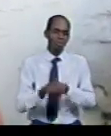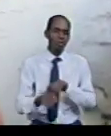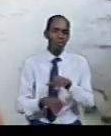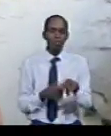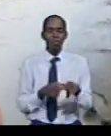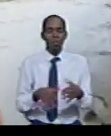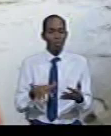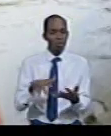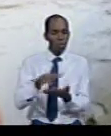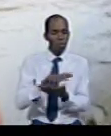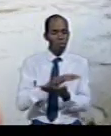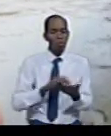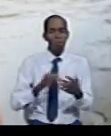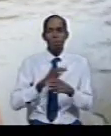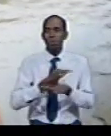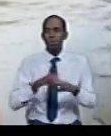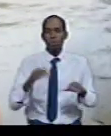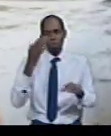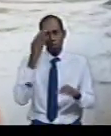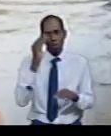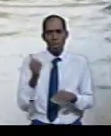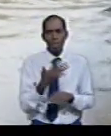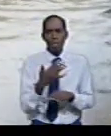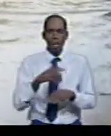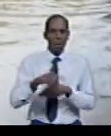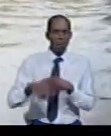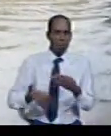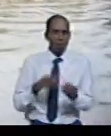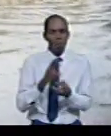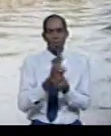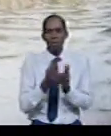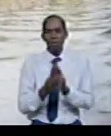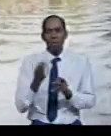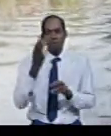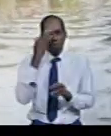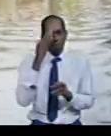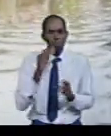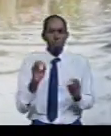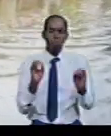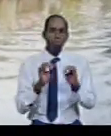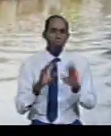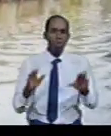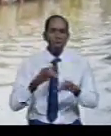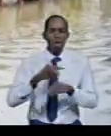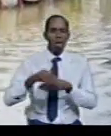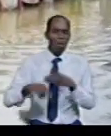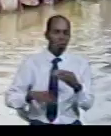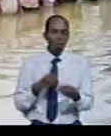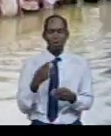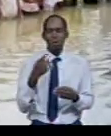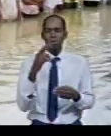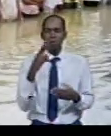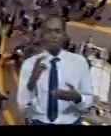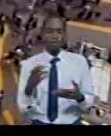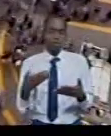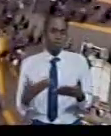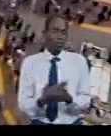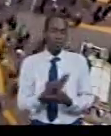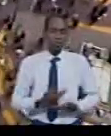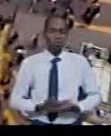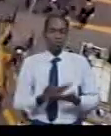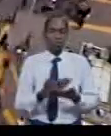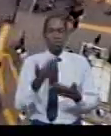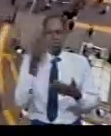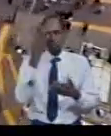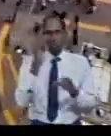people know nothing about repentance. They know nothing about regeneration. They know